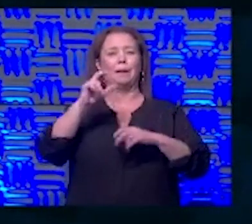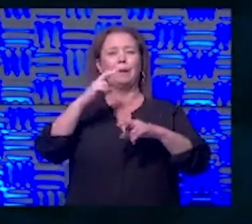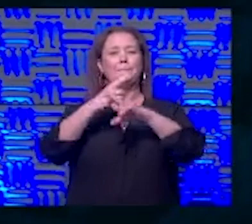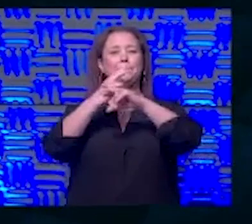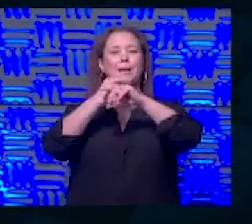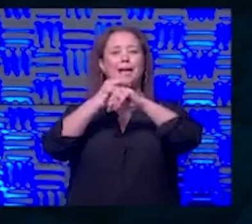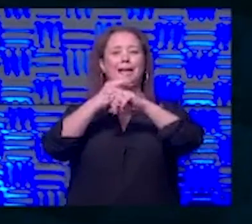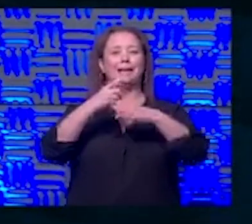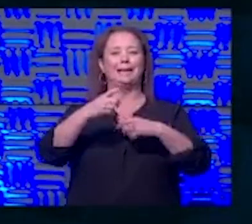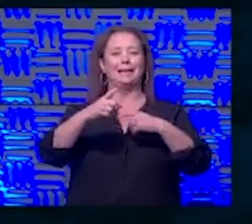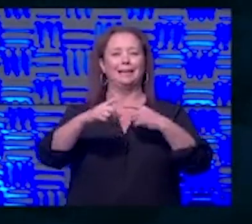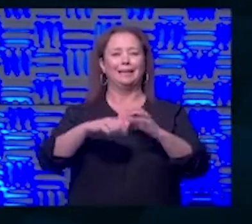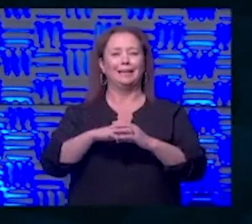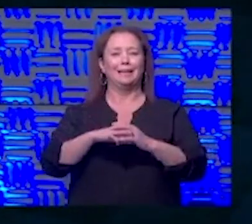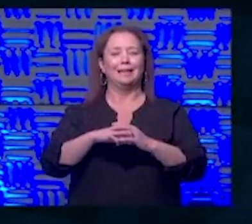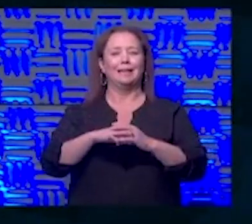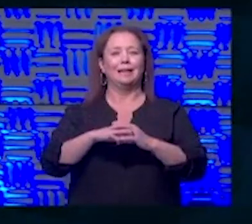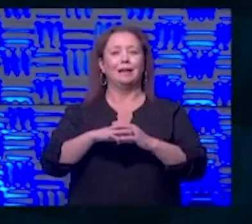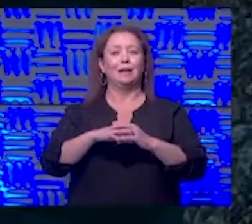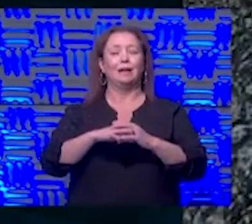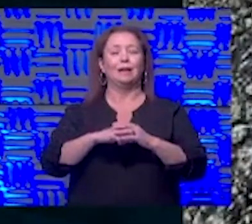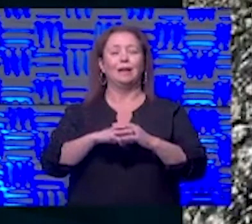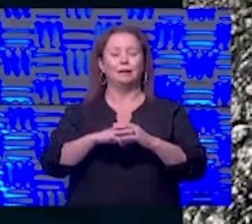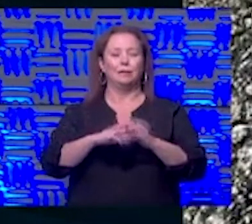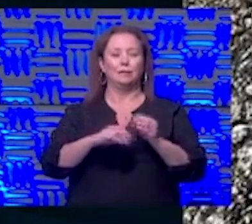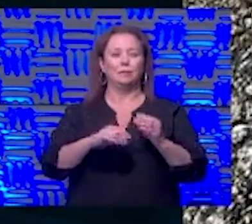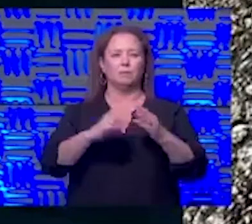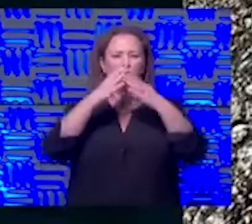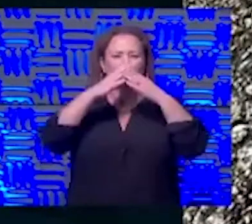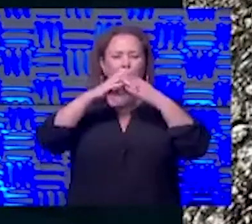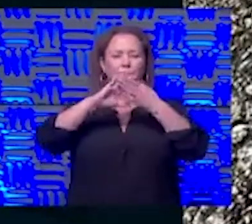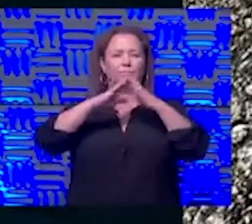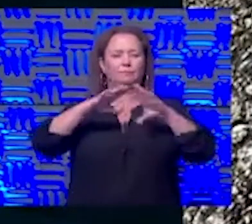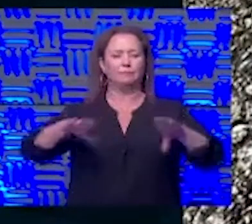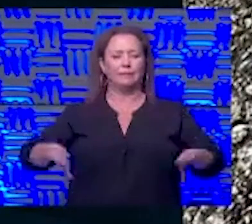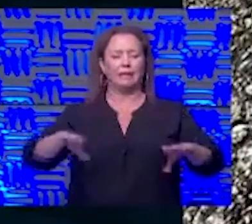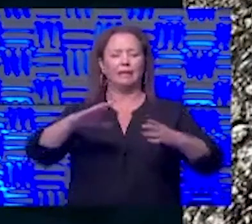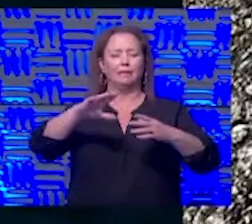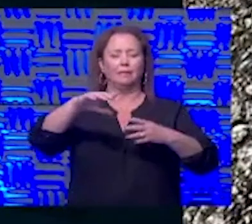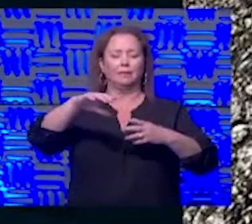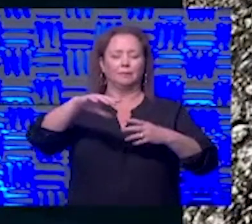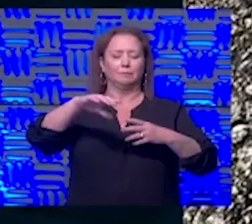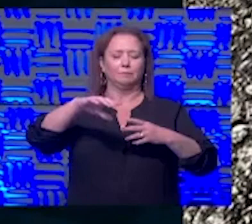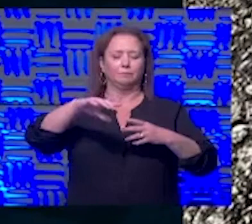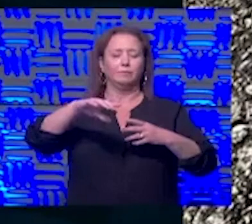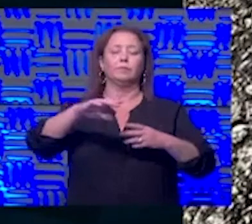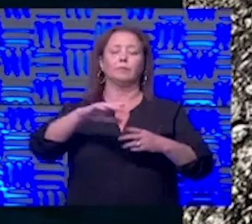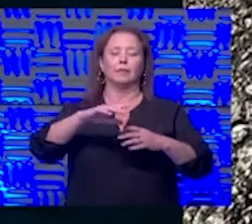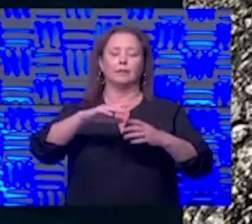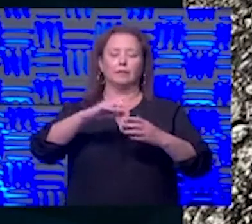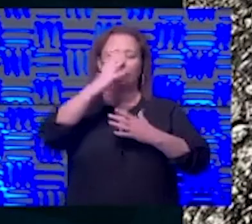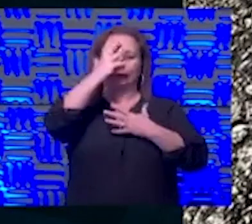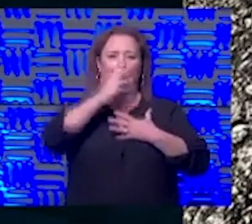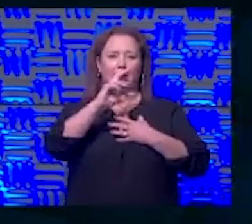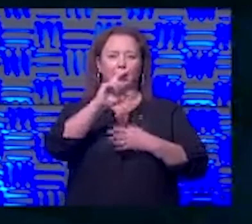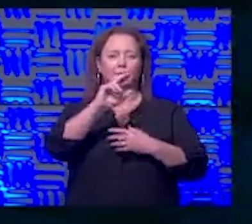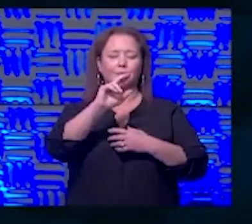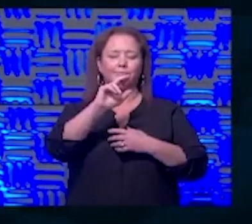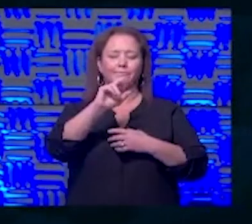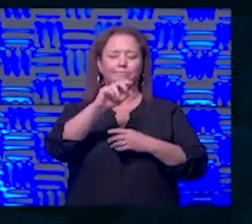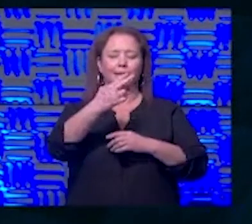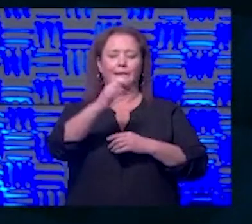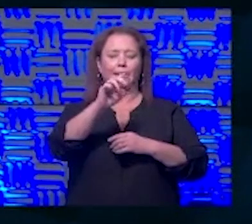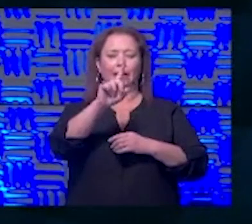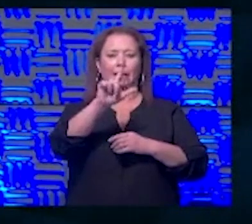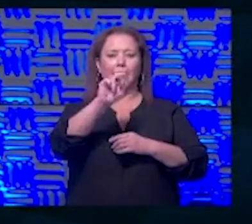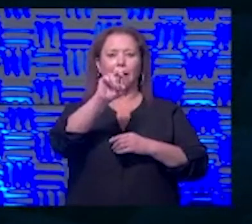some signage. Then, on a more somber note, a few weeks ago, the New York Times ran a headline that Rusty